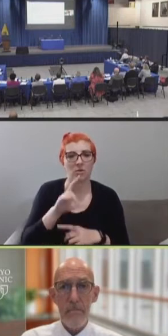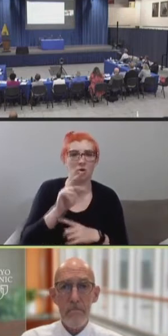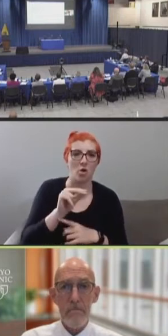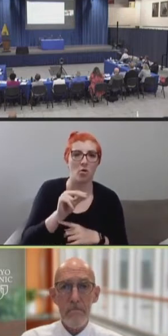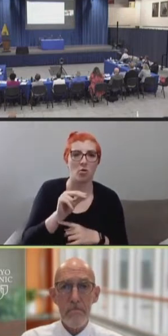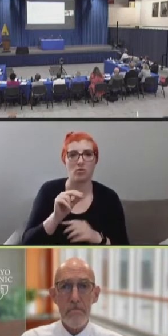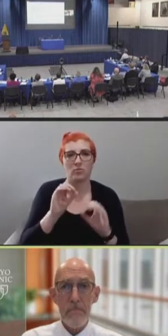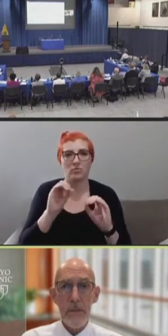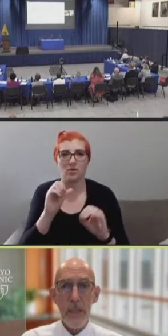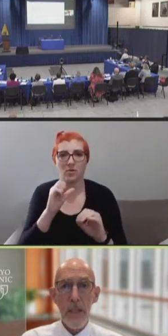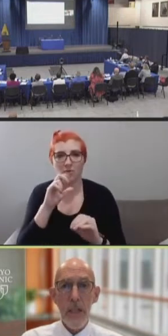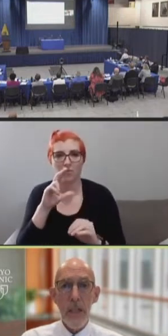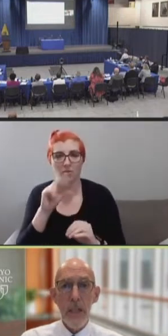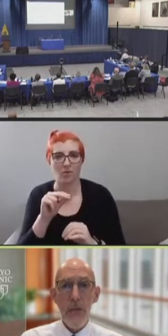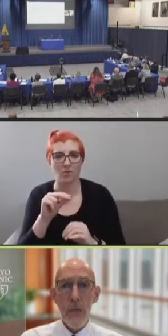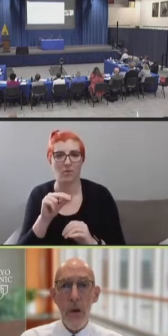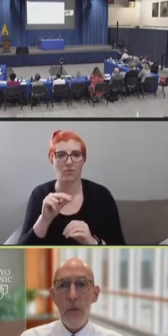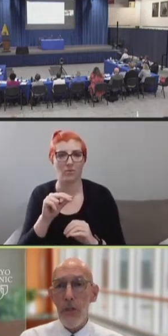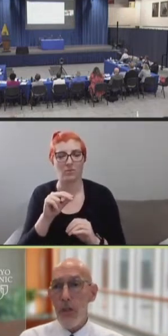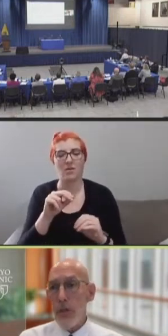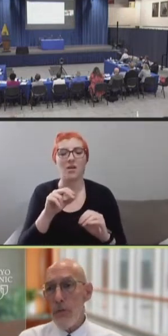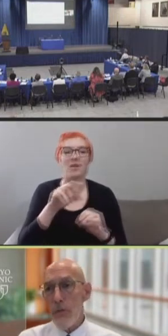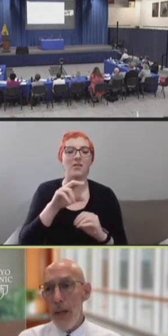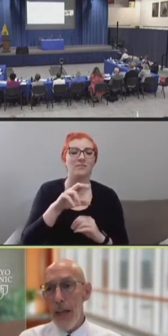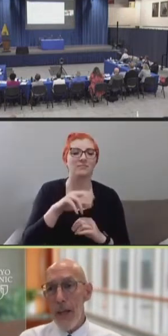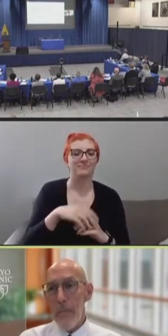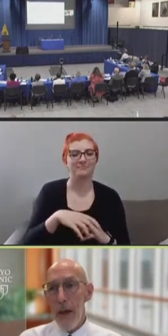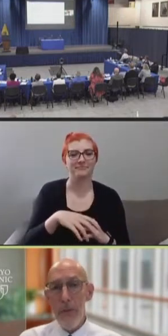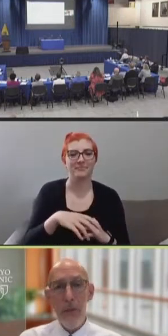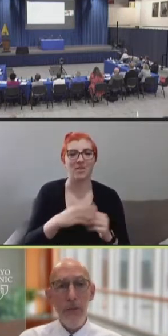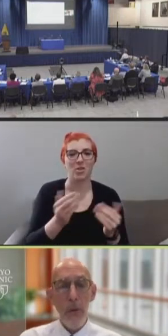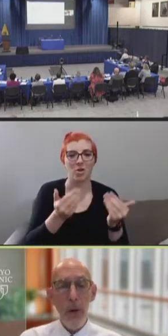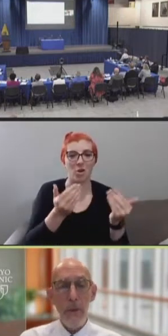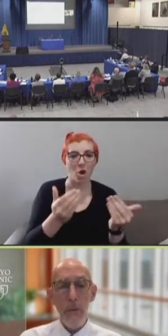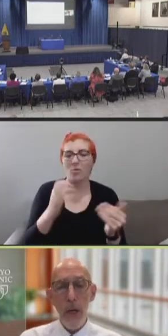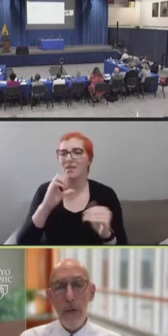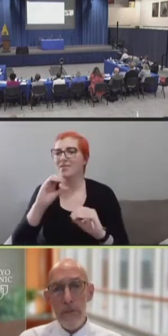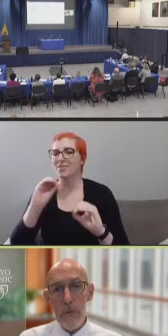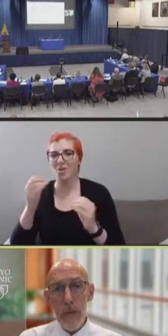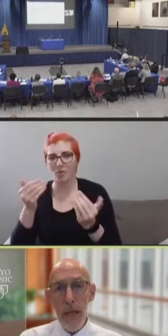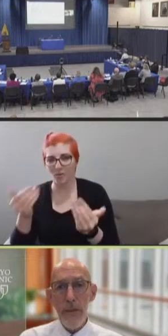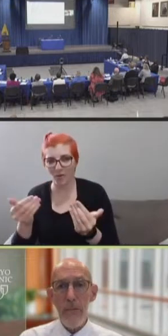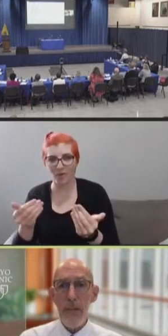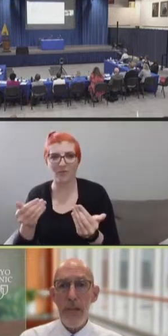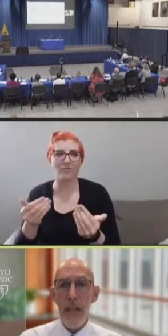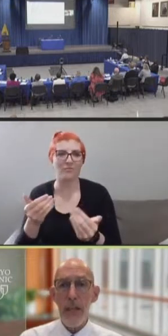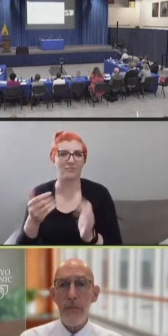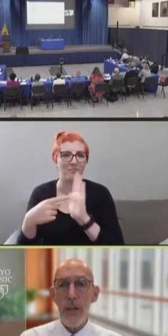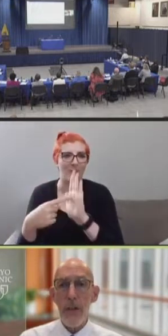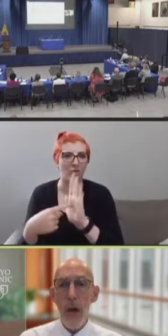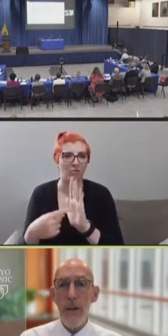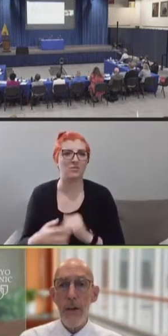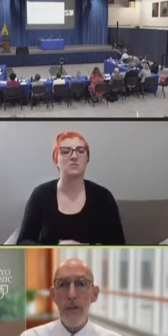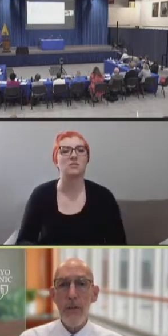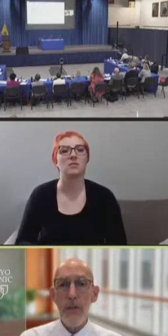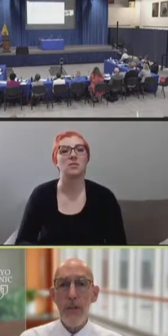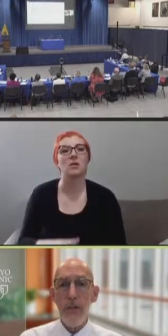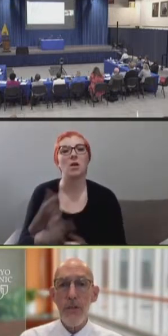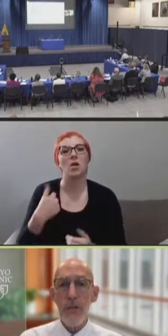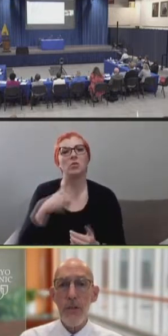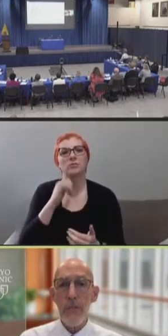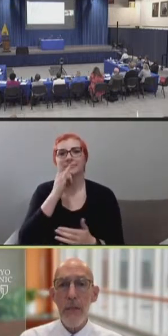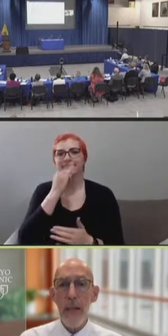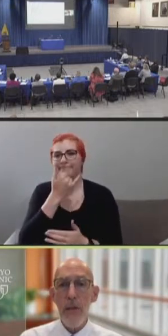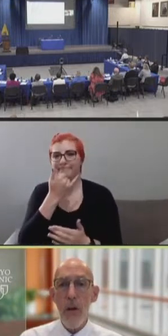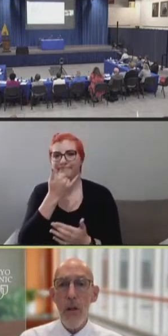slide. So what would Kuhn say at about this point? Well, we make the mistake of requiring new theories